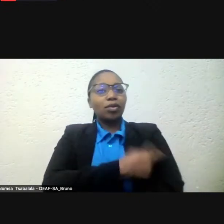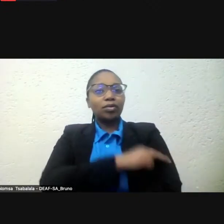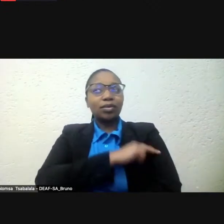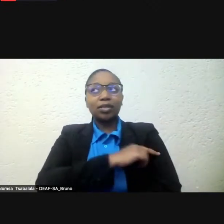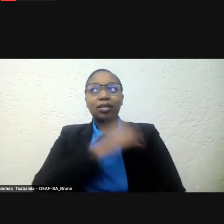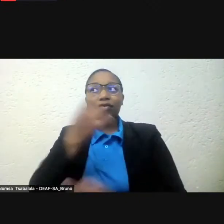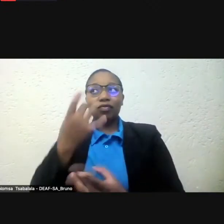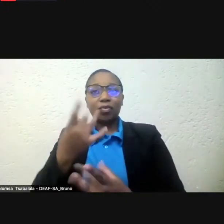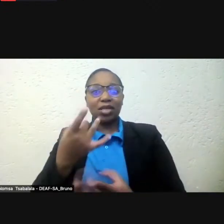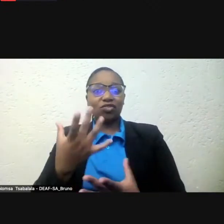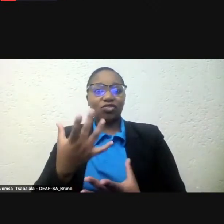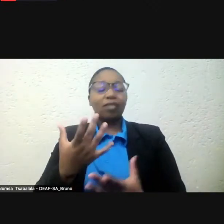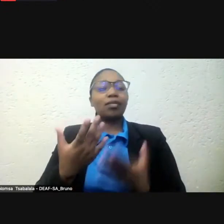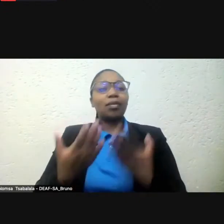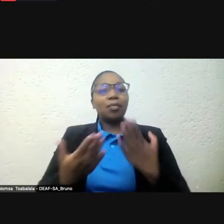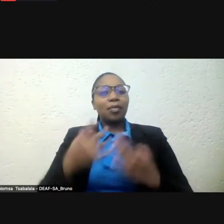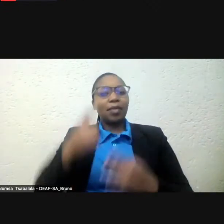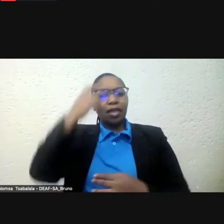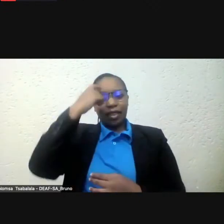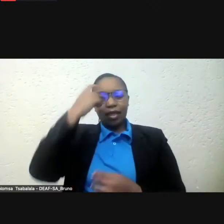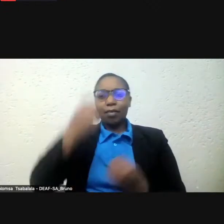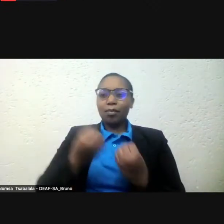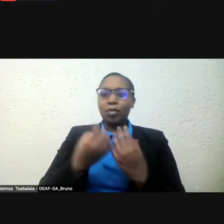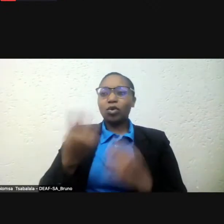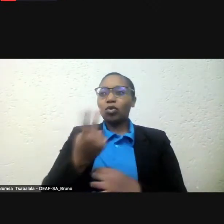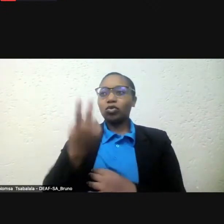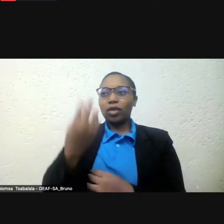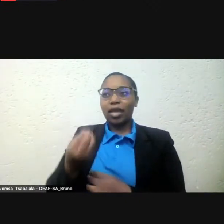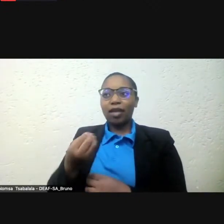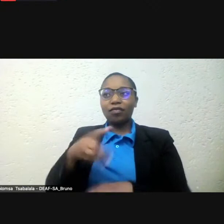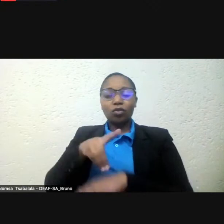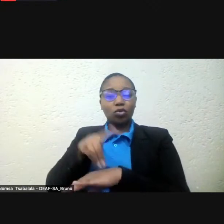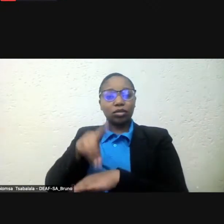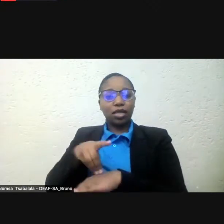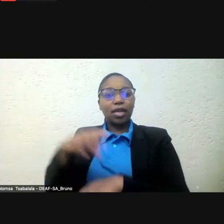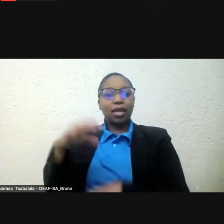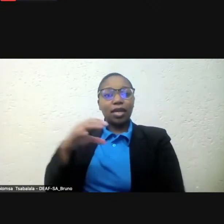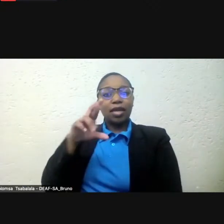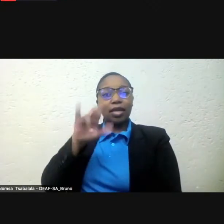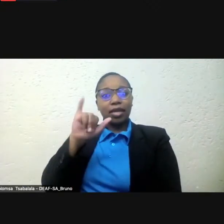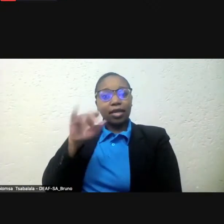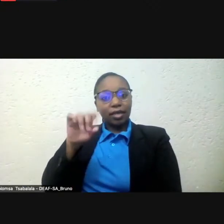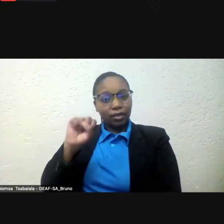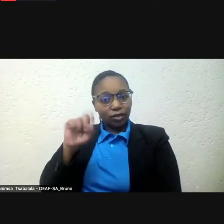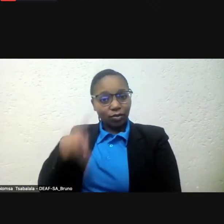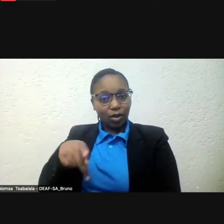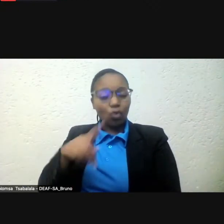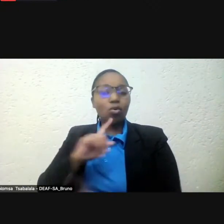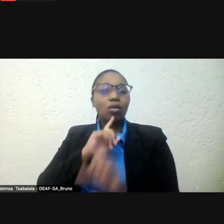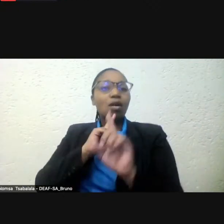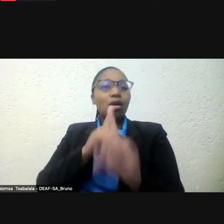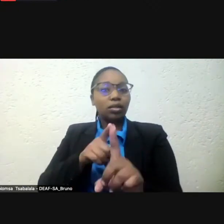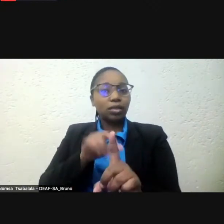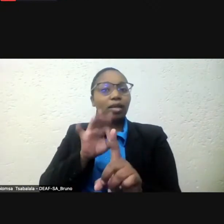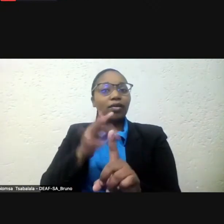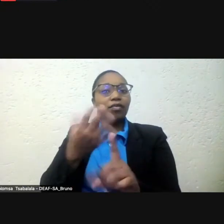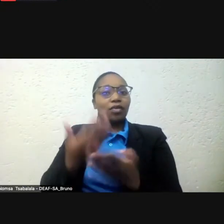and then also Dr. Crisp could deal with whether there's consideration to open for younger